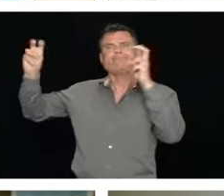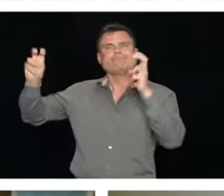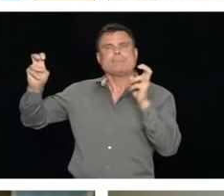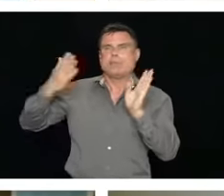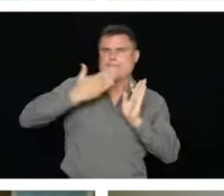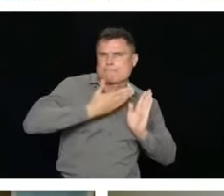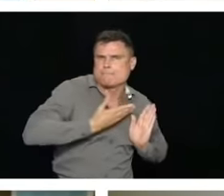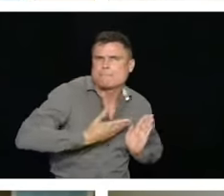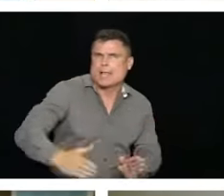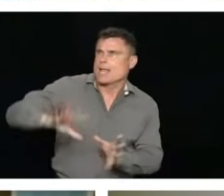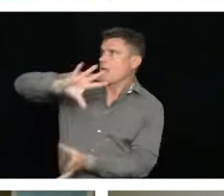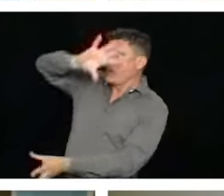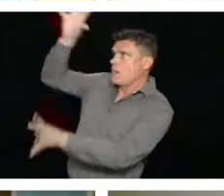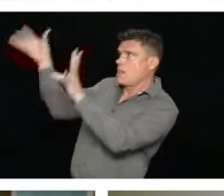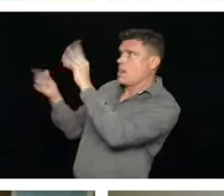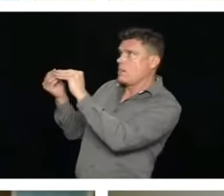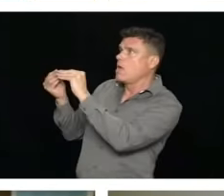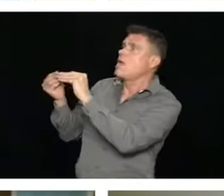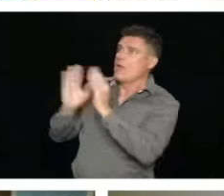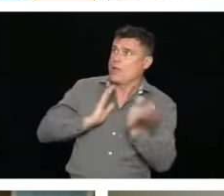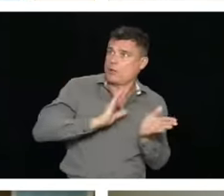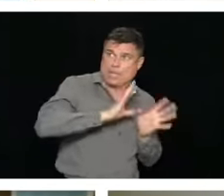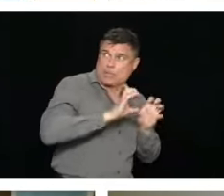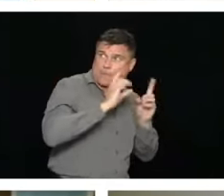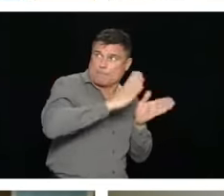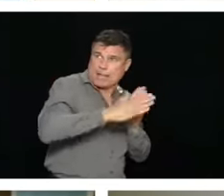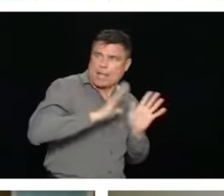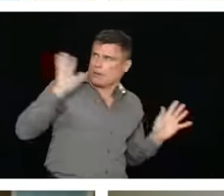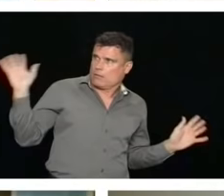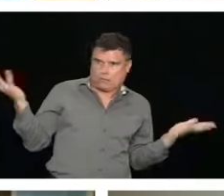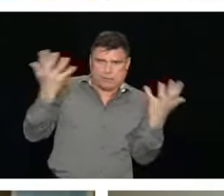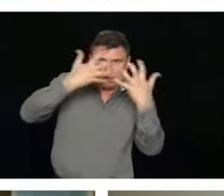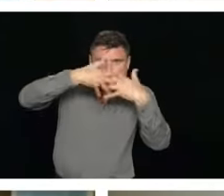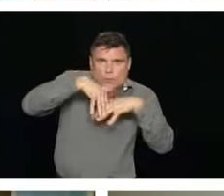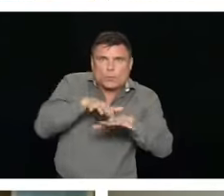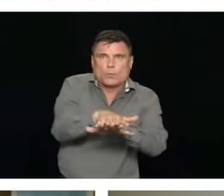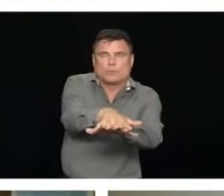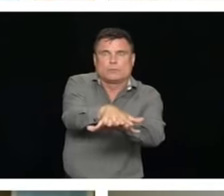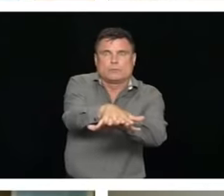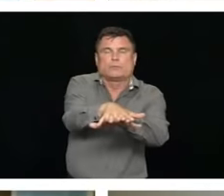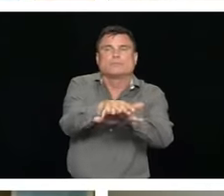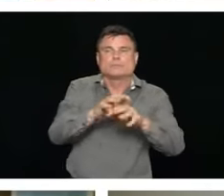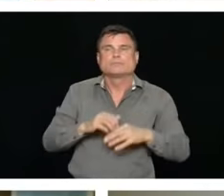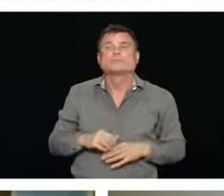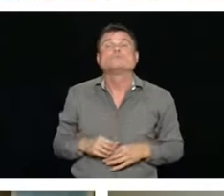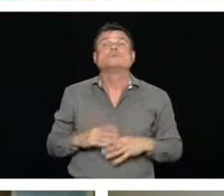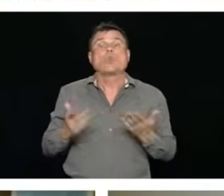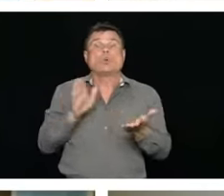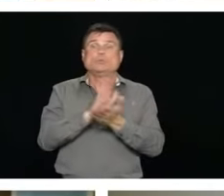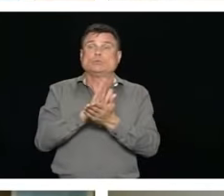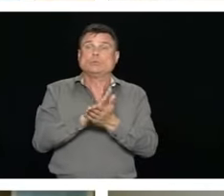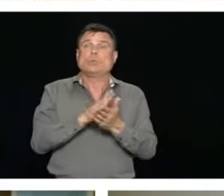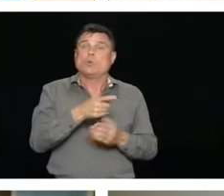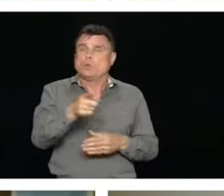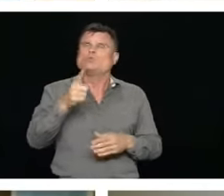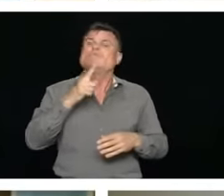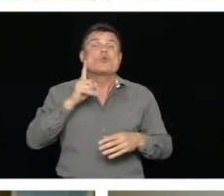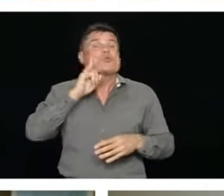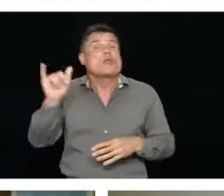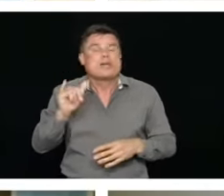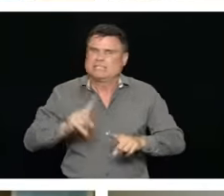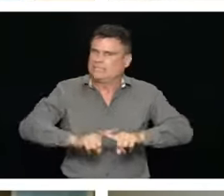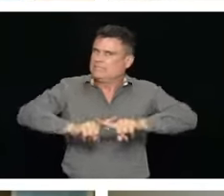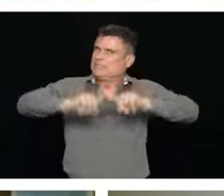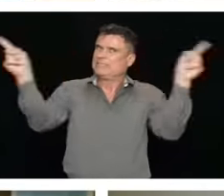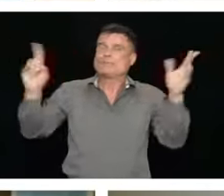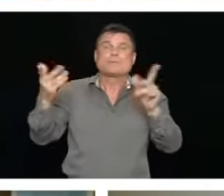People are going to have to practice physical distancing. We will have deep cleaning, regular cleaning of high-touch surfaces, very reduced numbers of kids. That's what